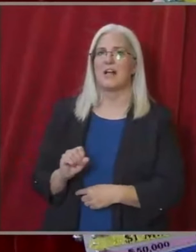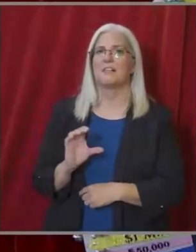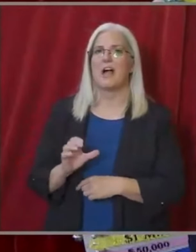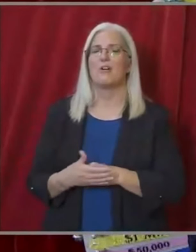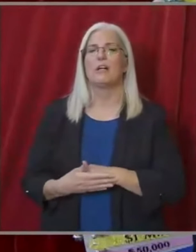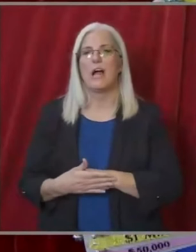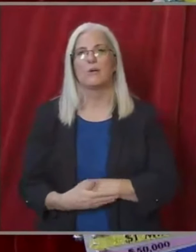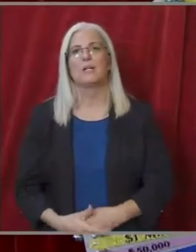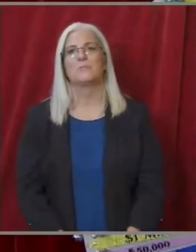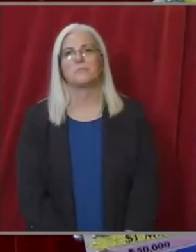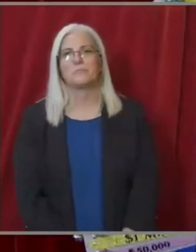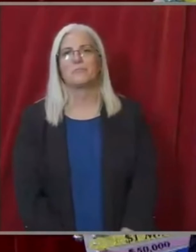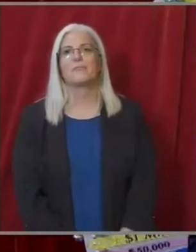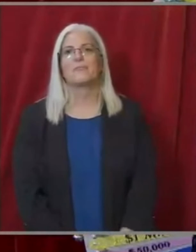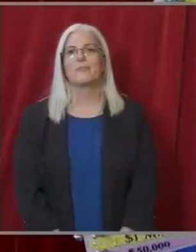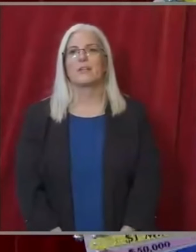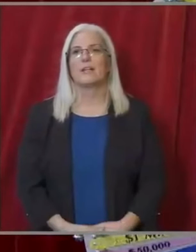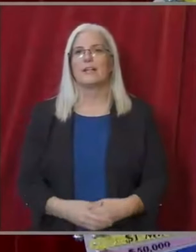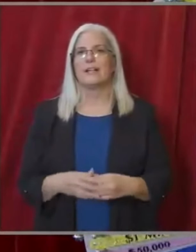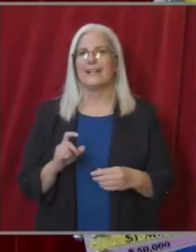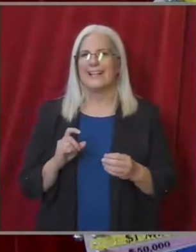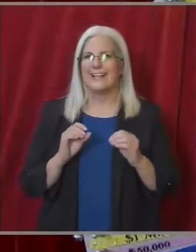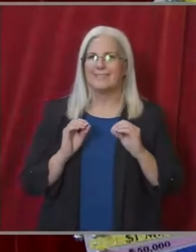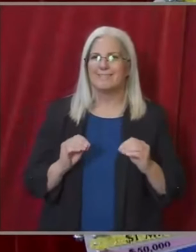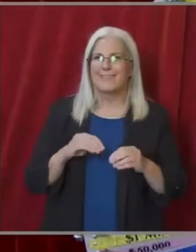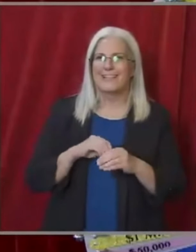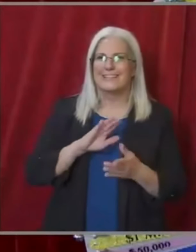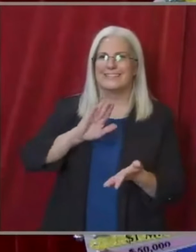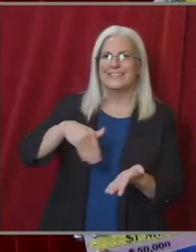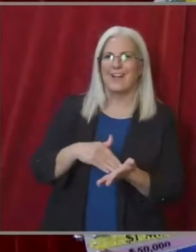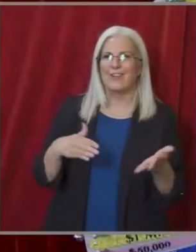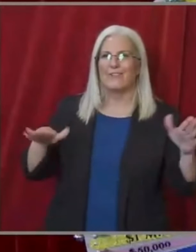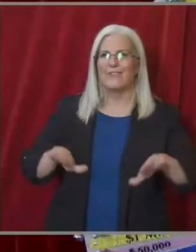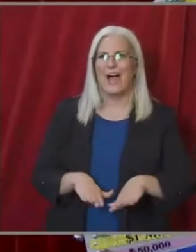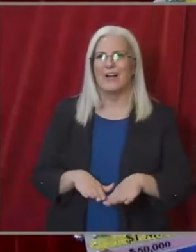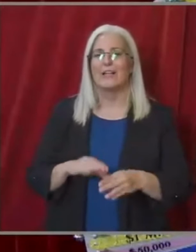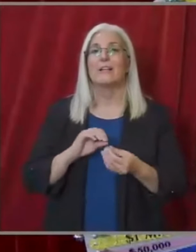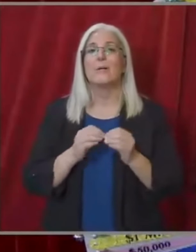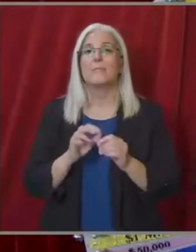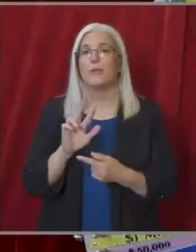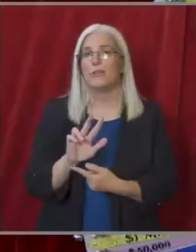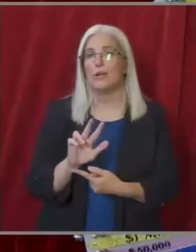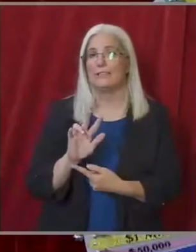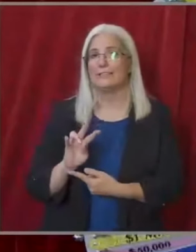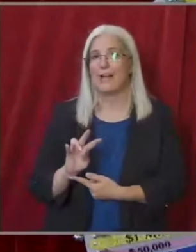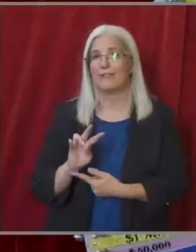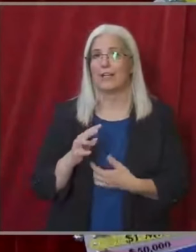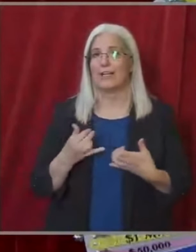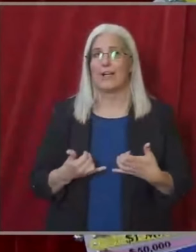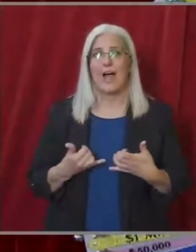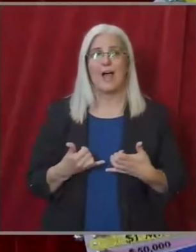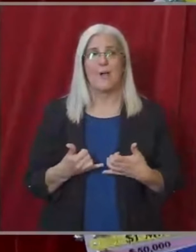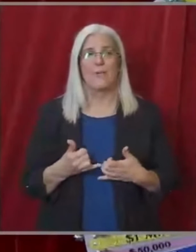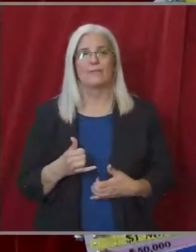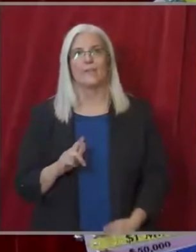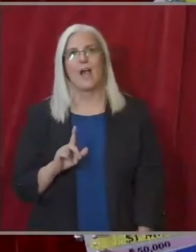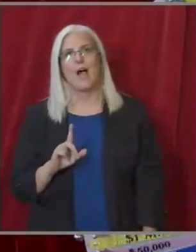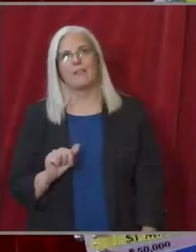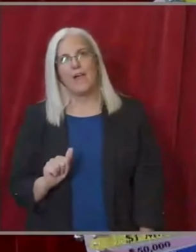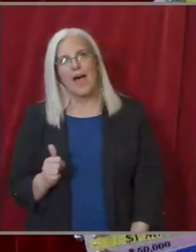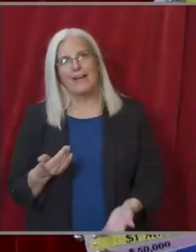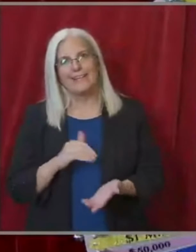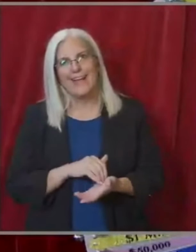we need more Central Valley here. Okay. 37! Los Angeles! Los